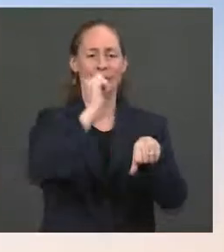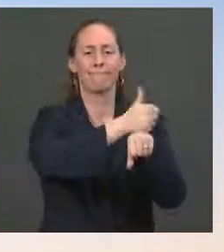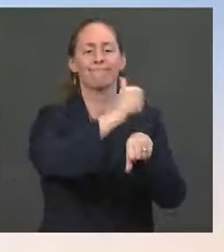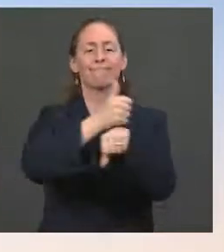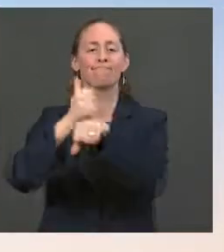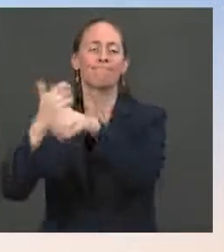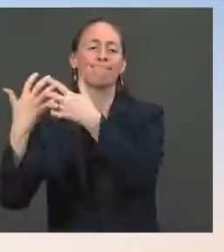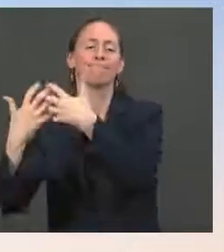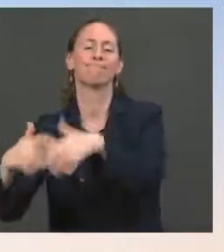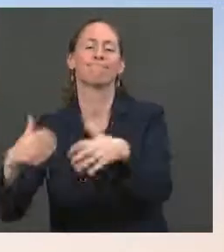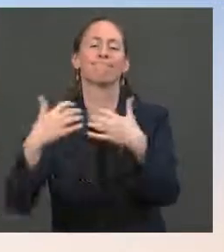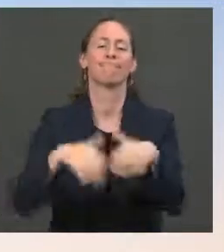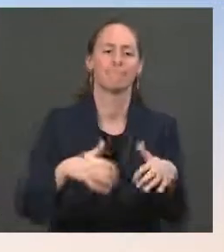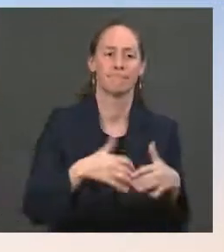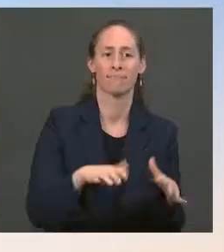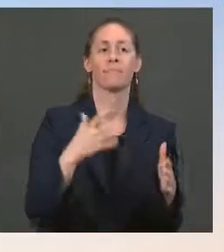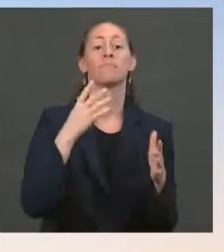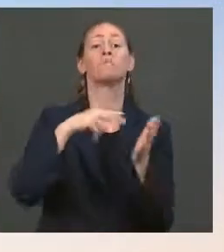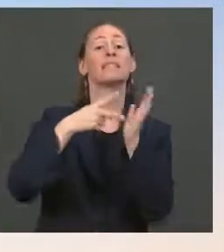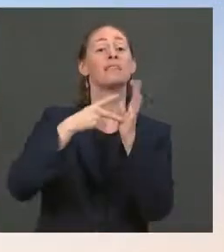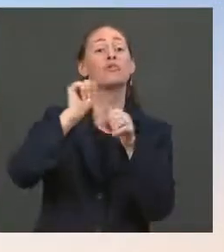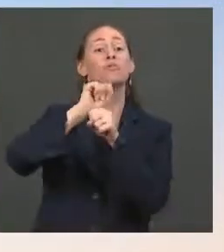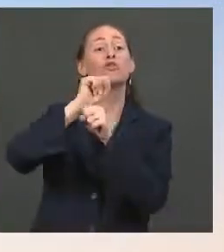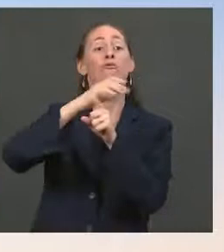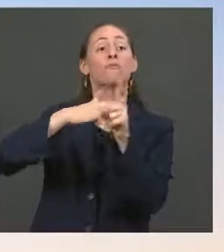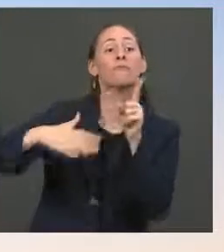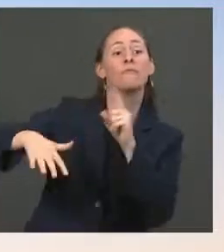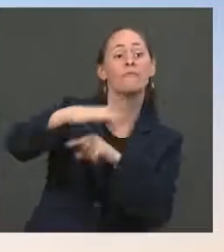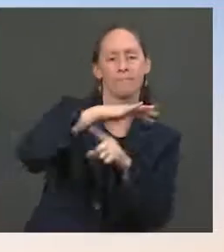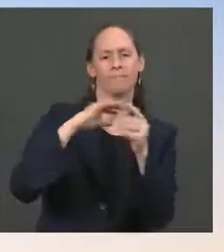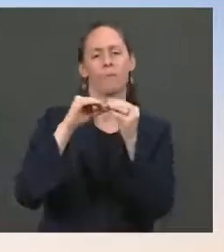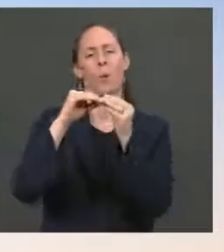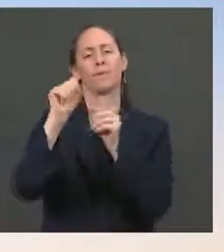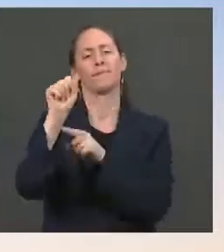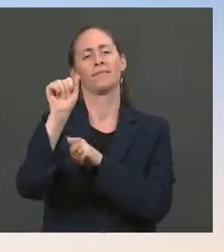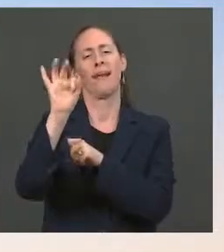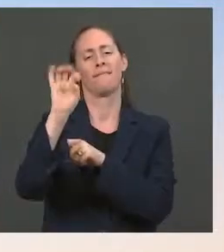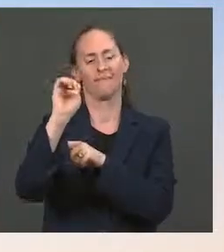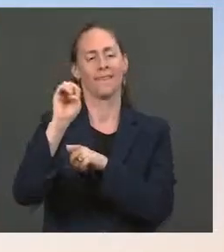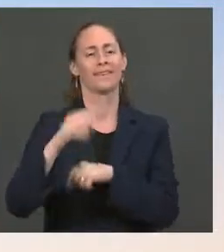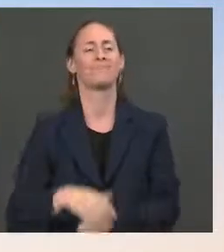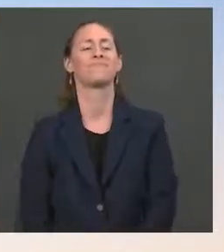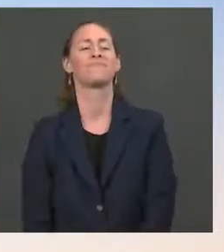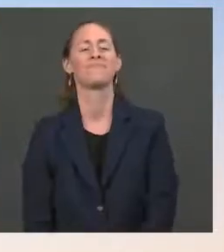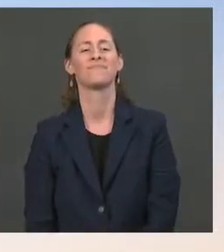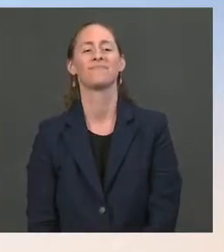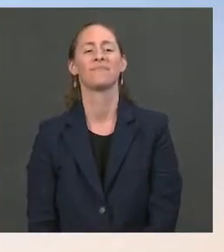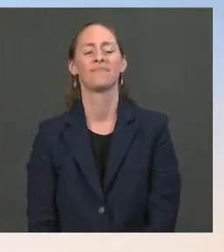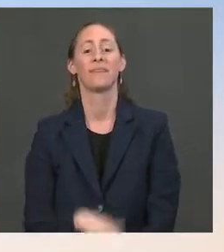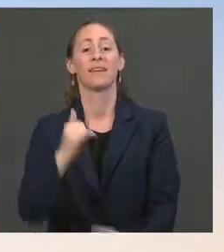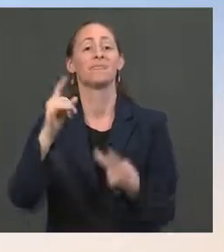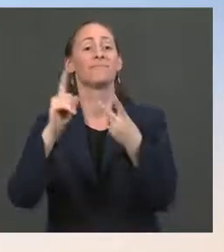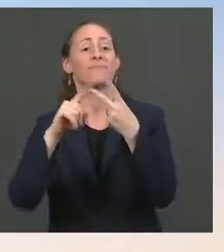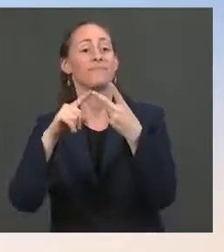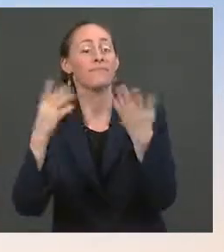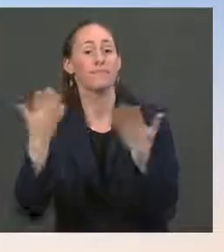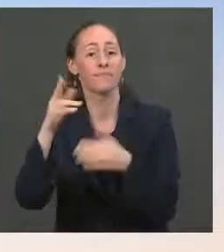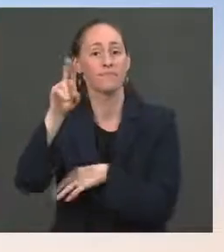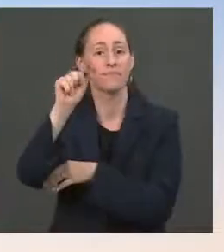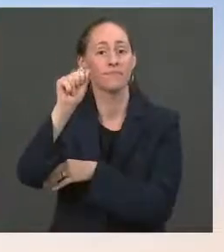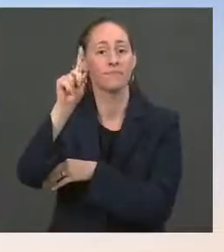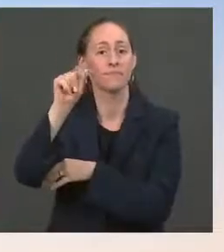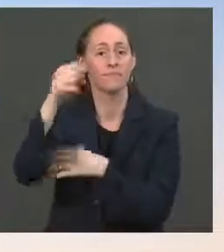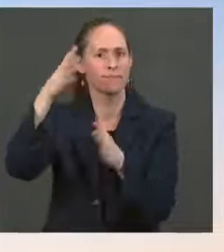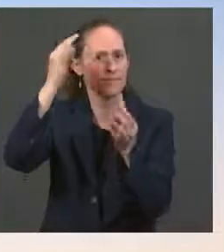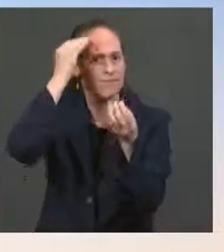for COVID-19. Also wanted to note a USDA, Department of Agriculture announcement today. Secretary Vilsack